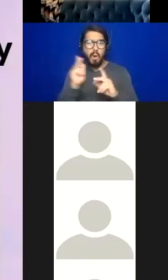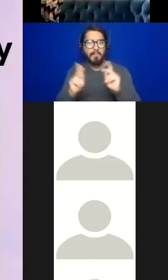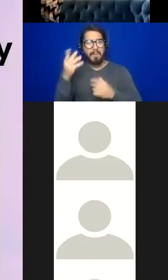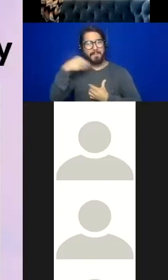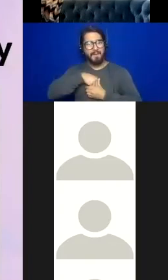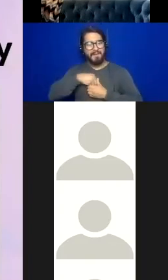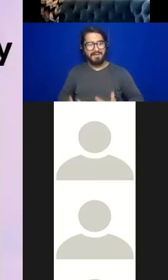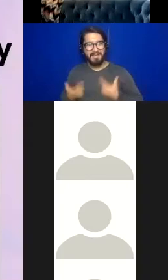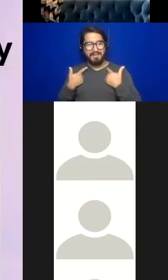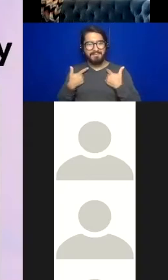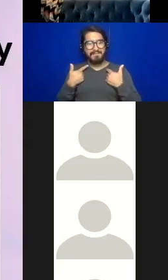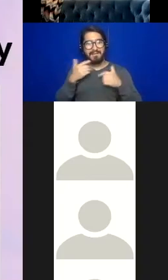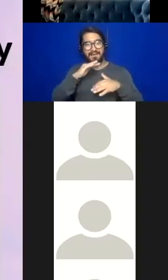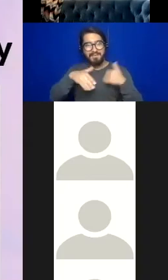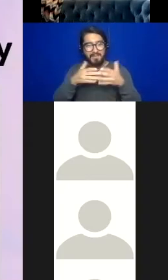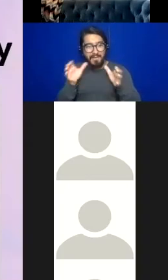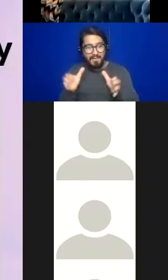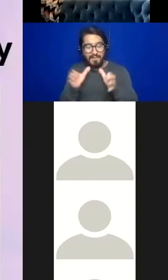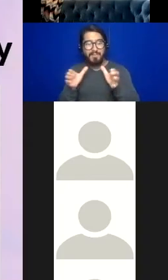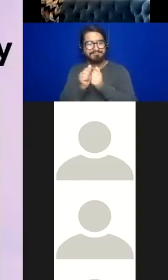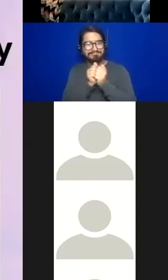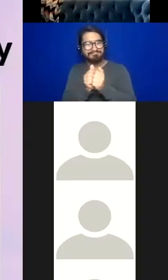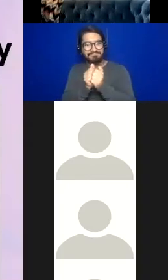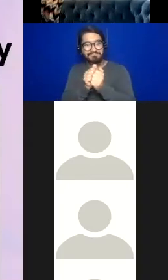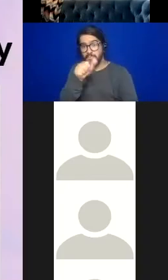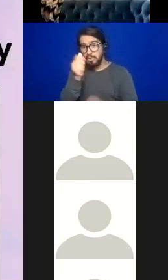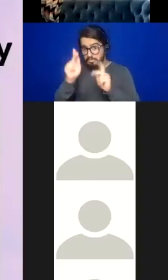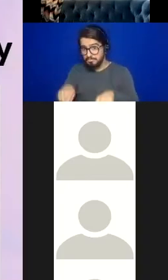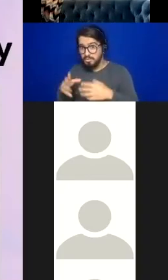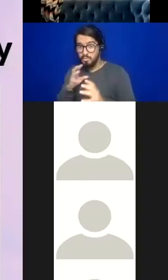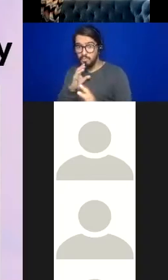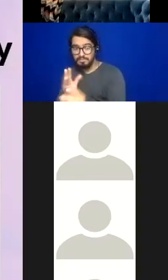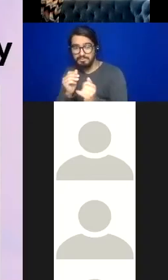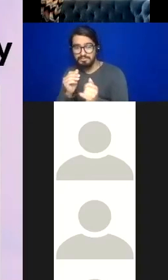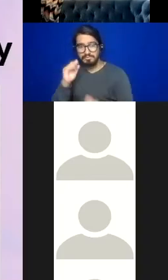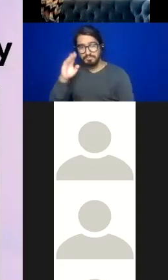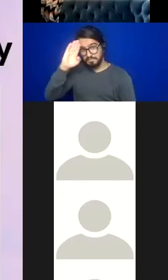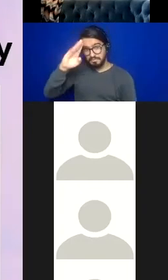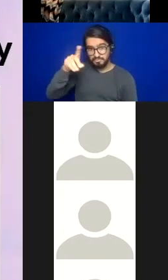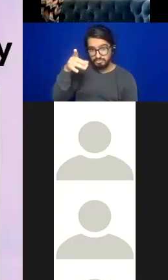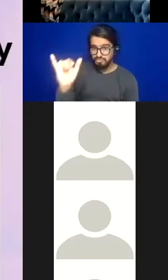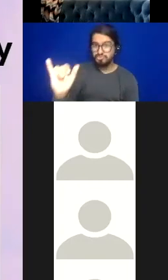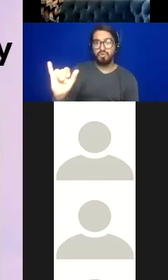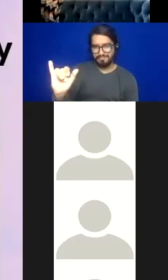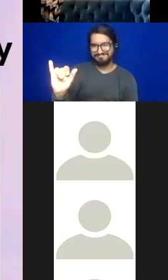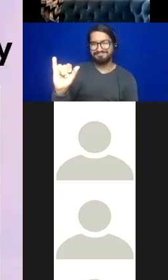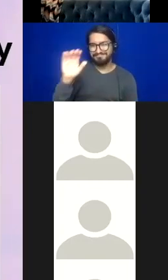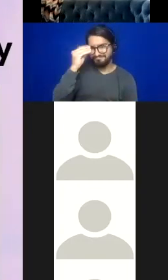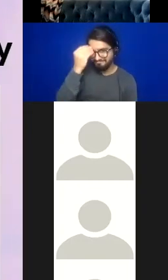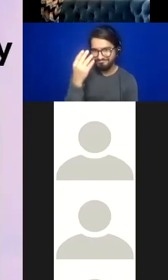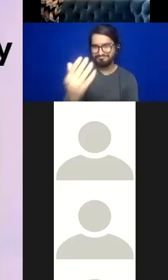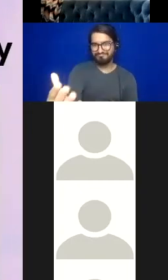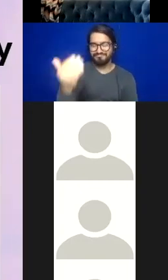together. Someone else want to talk? This is Joy. You should know that we've